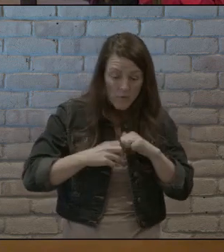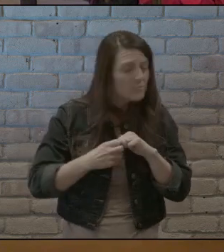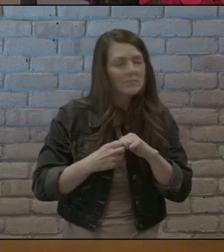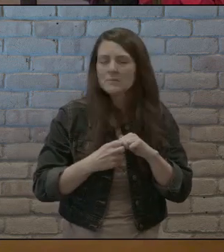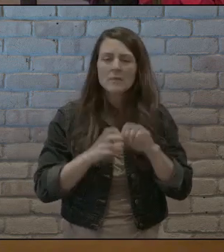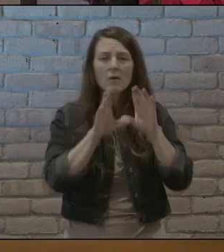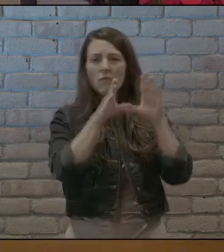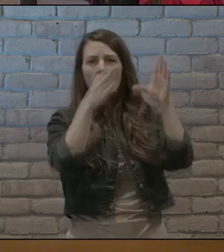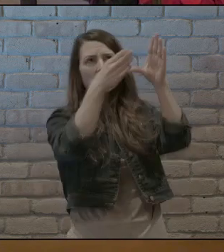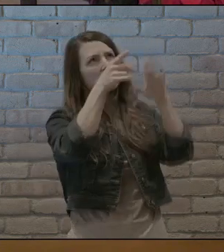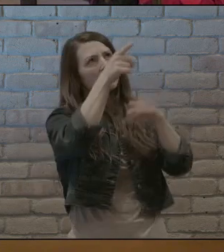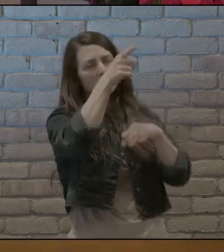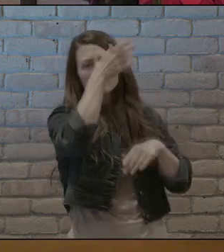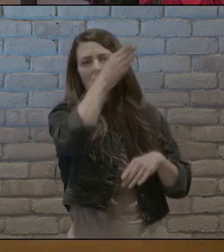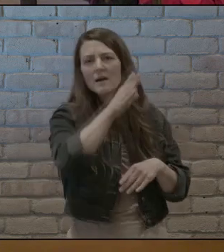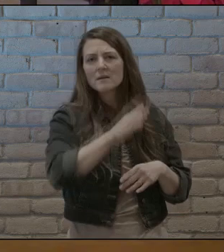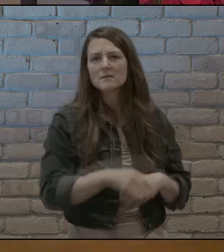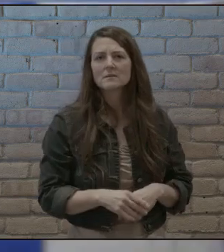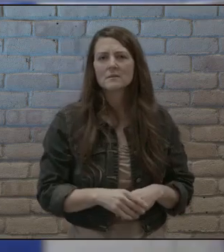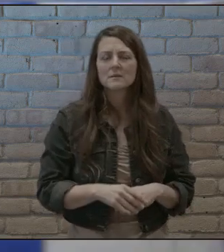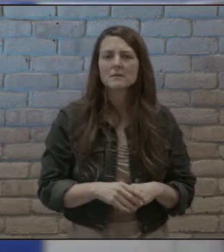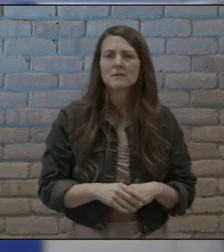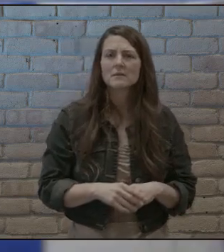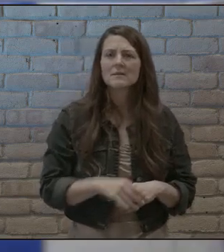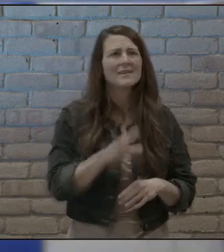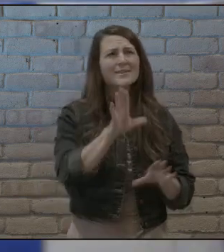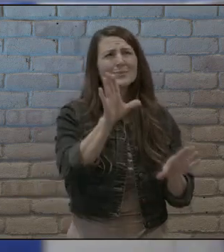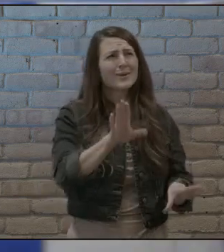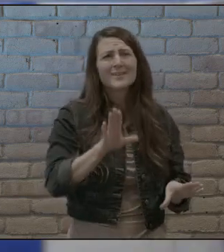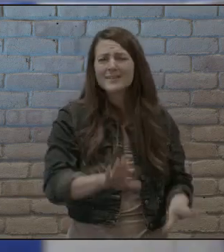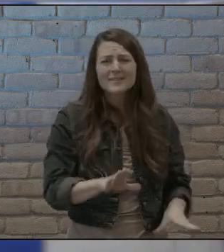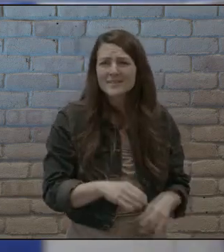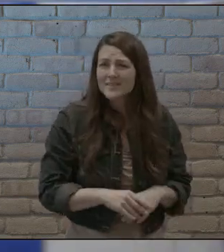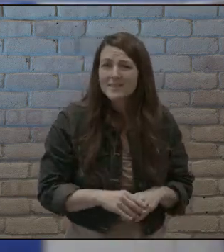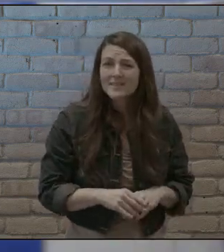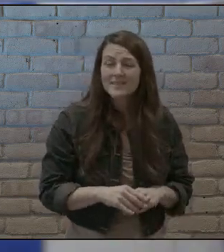it's focusing on God and how great he is.